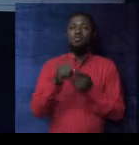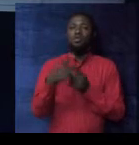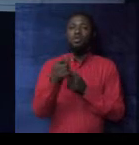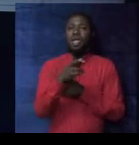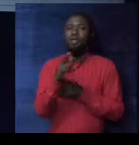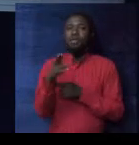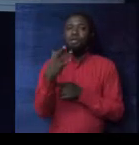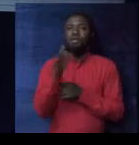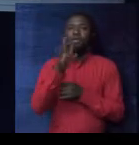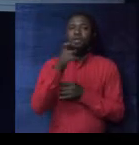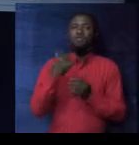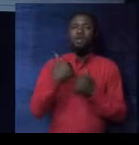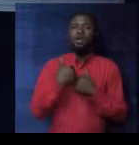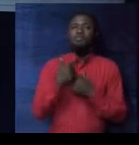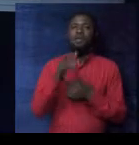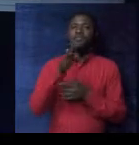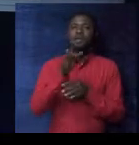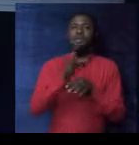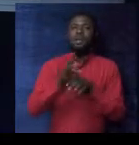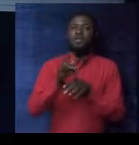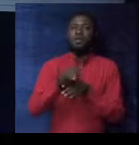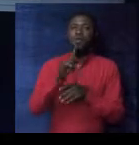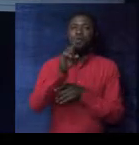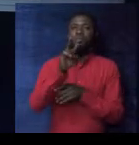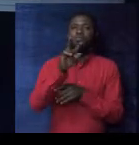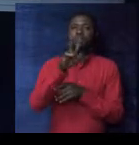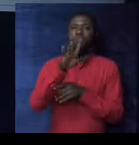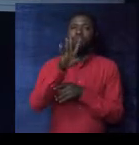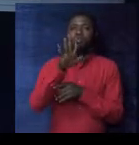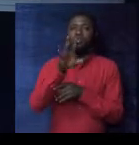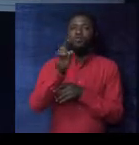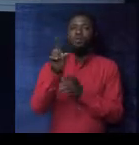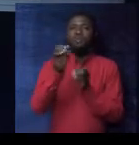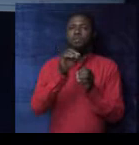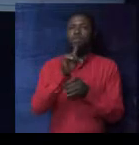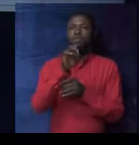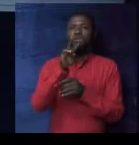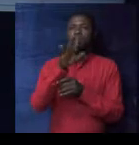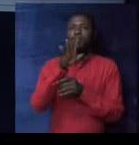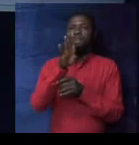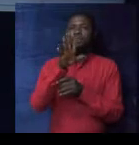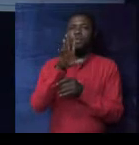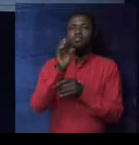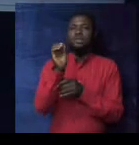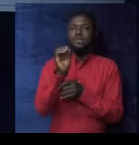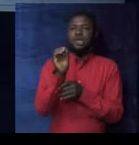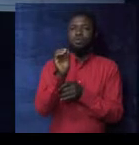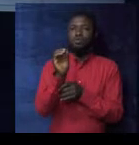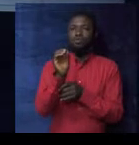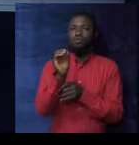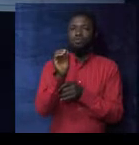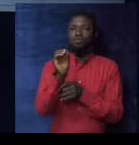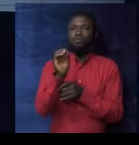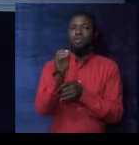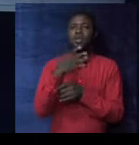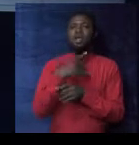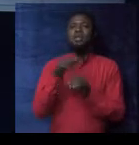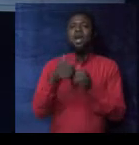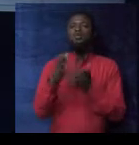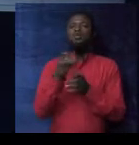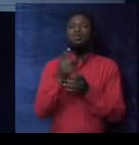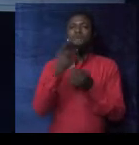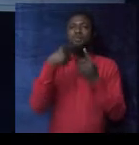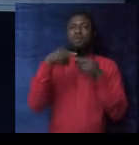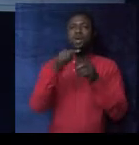comes down, and then to the right of 5, you have 5 spaces. 1, 2, 3, 4, 5. So you put 1, 2, 3, 4, 5